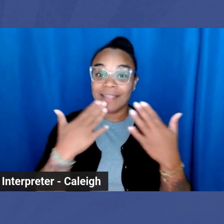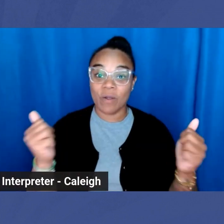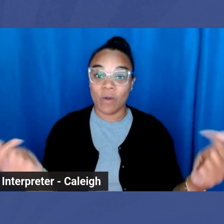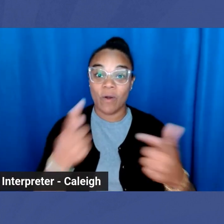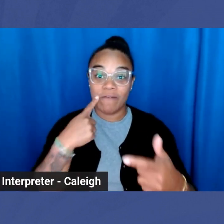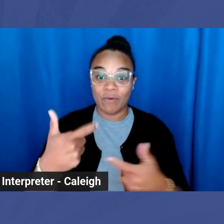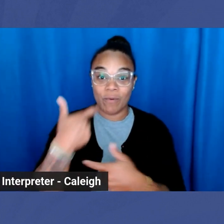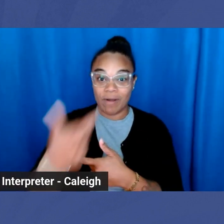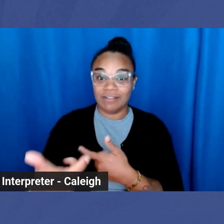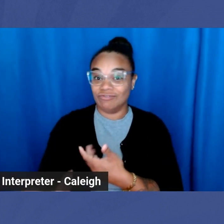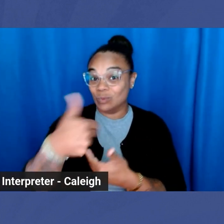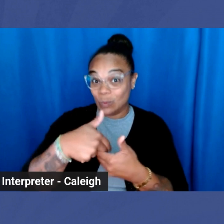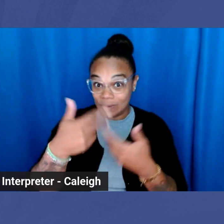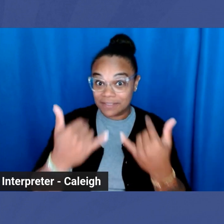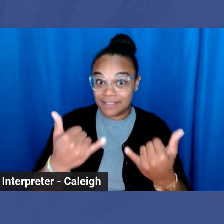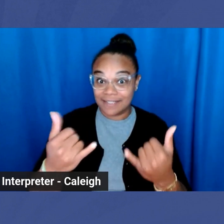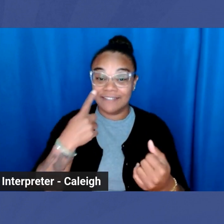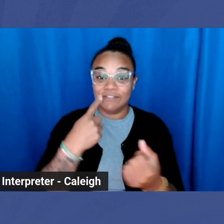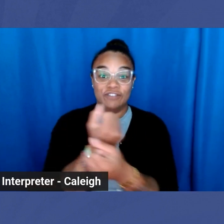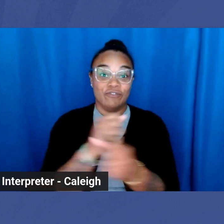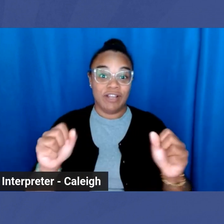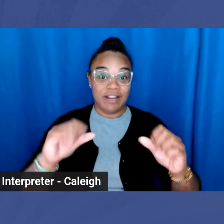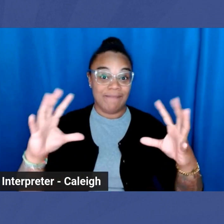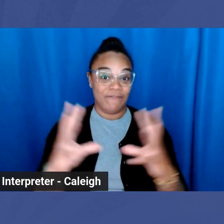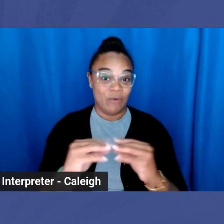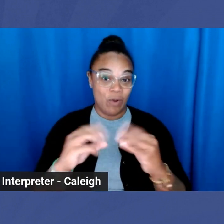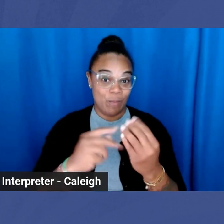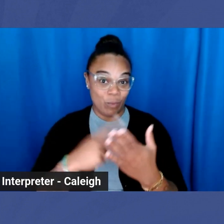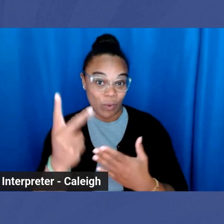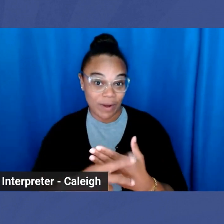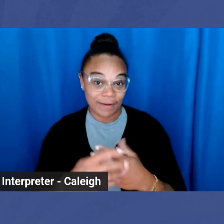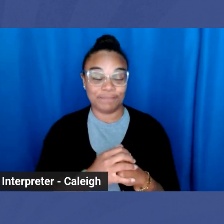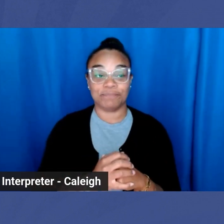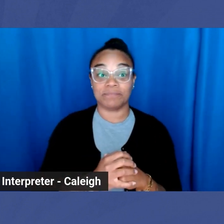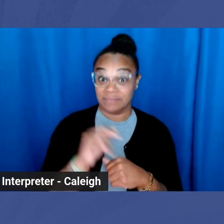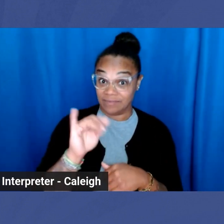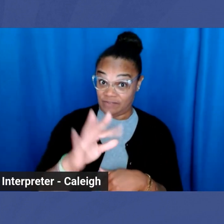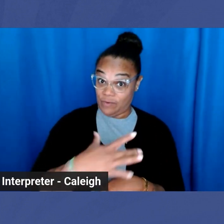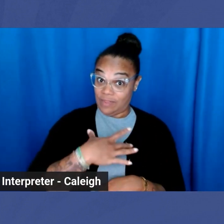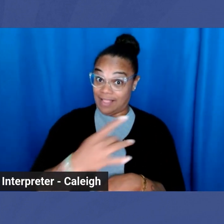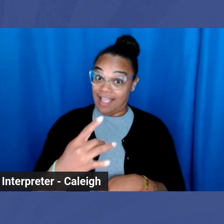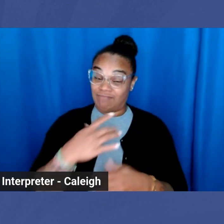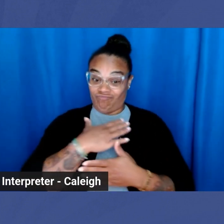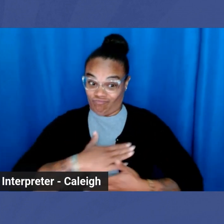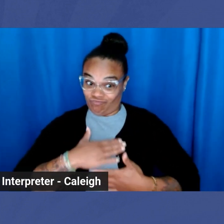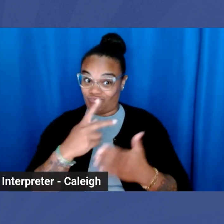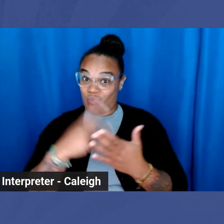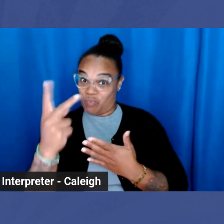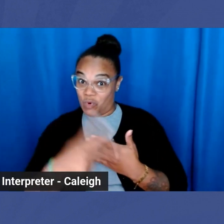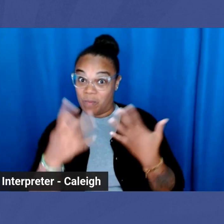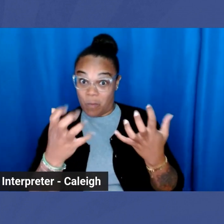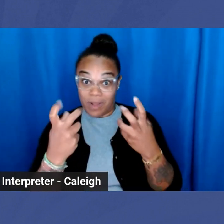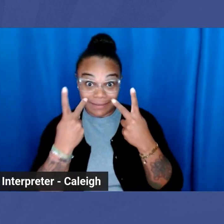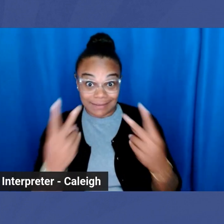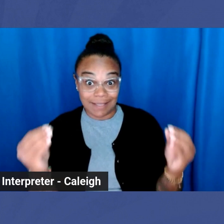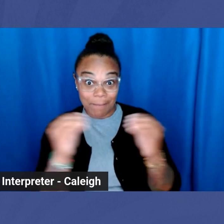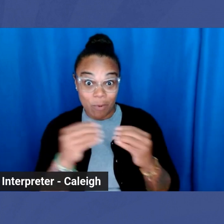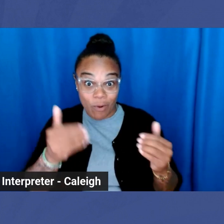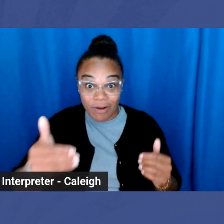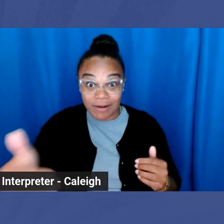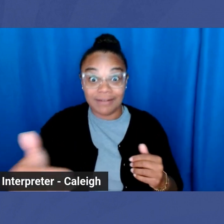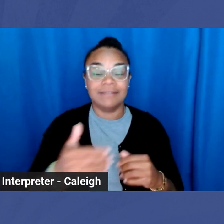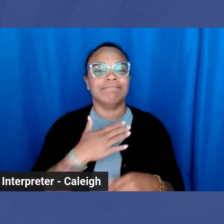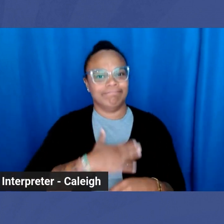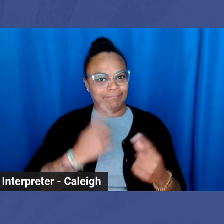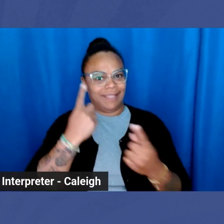joining us today for this Freedom Forum program. If you like this program and you want to see more of them, please